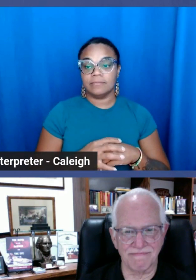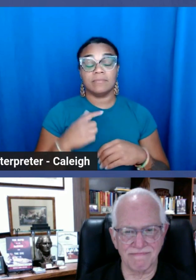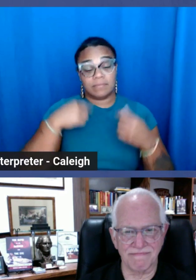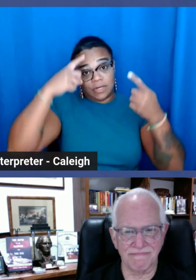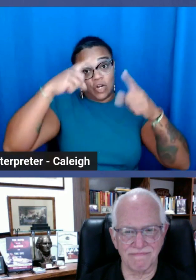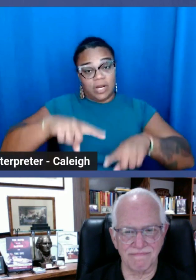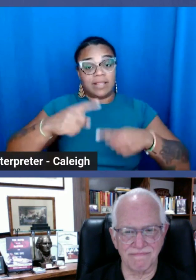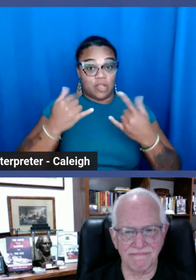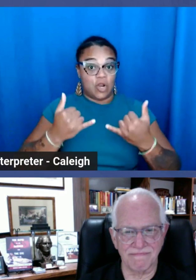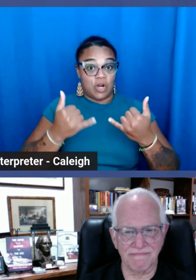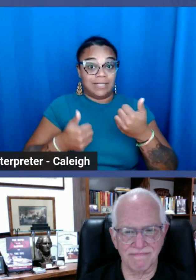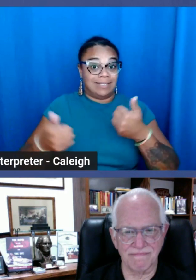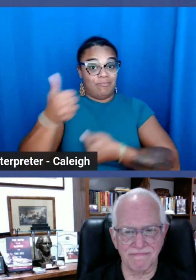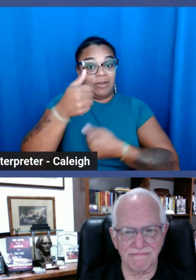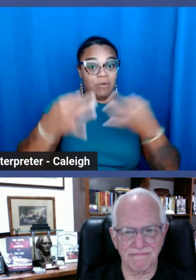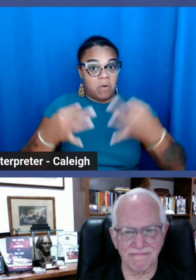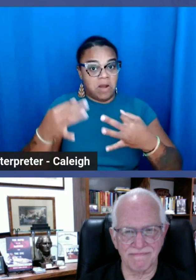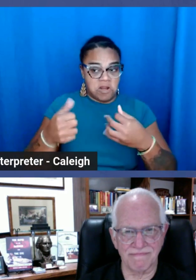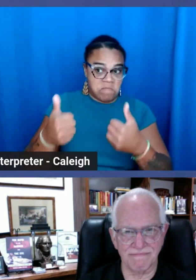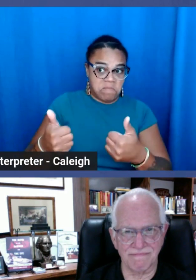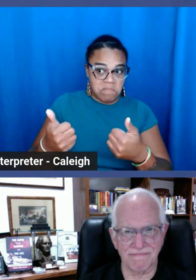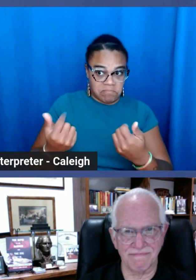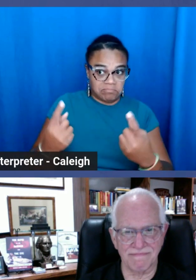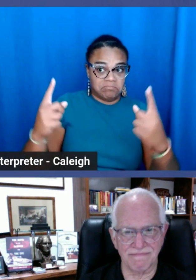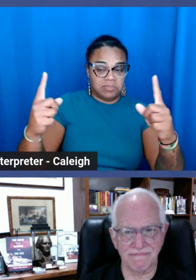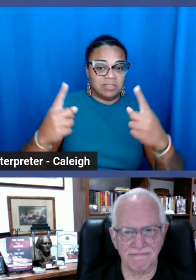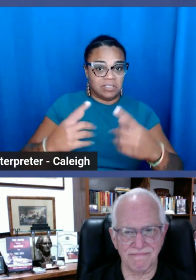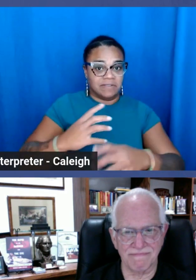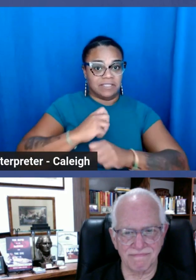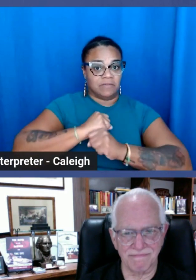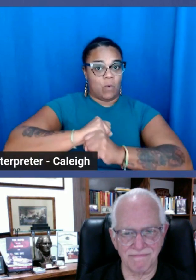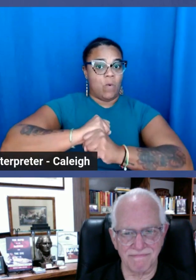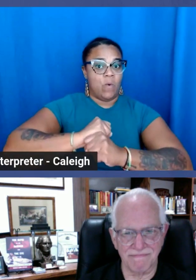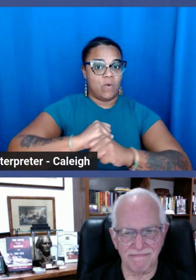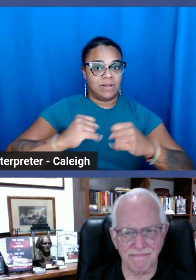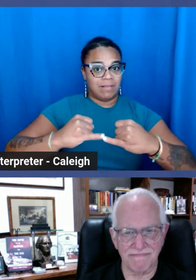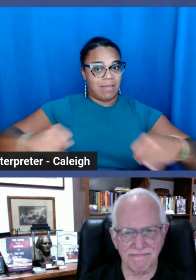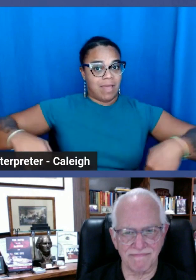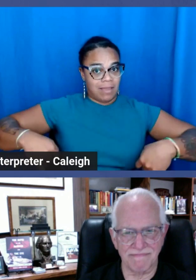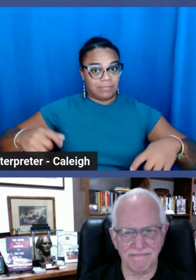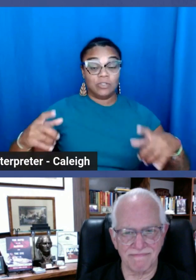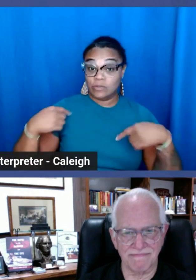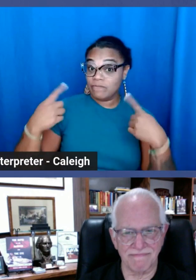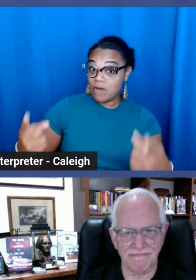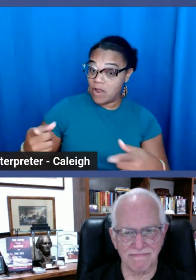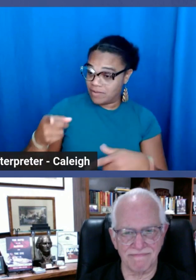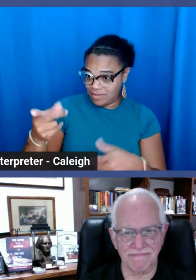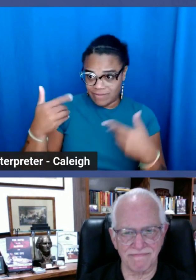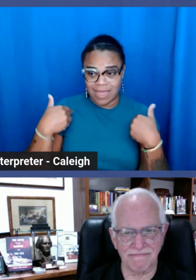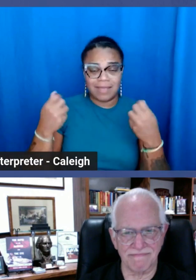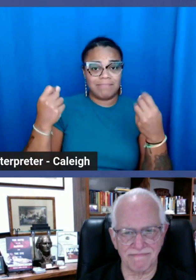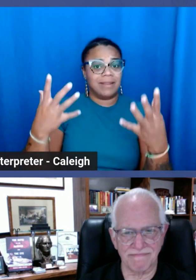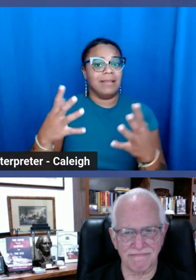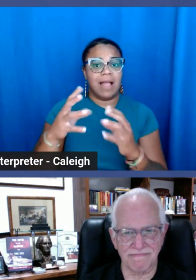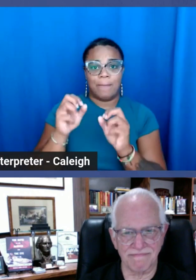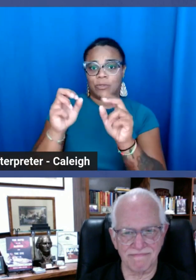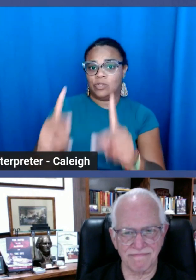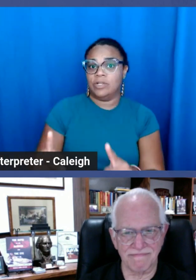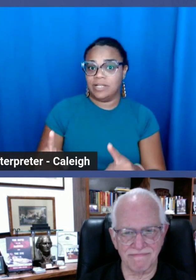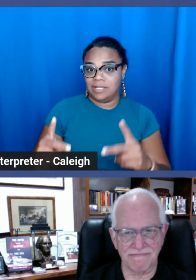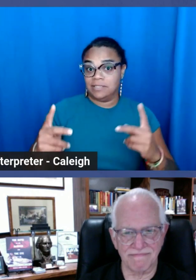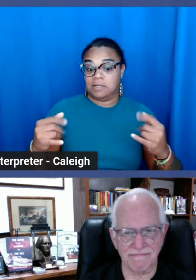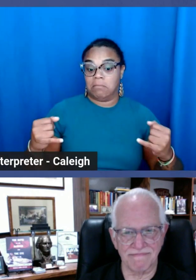Court is holding the line. They've been given a couple of opportunities recently to expand